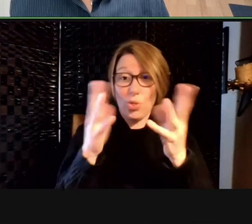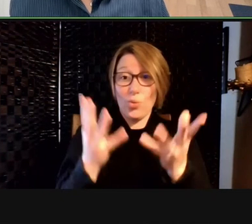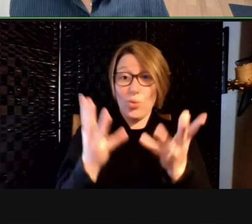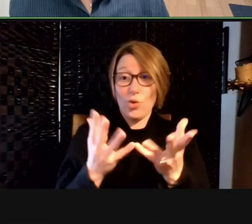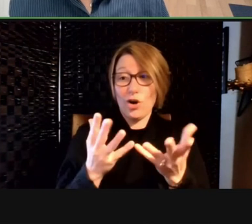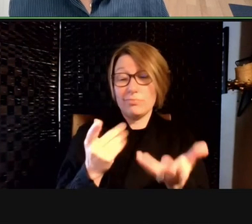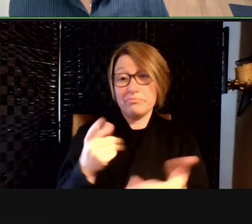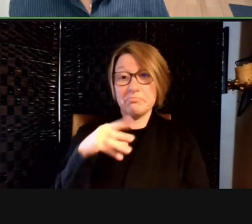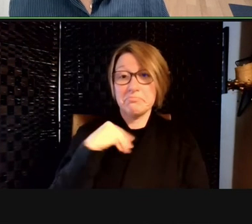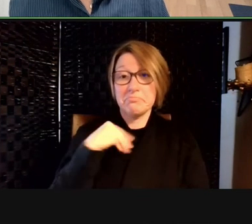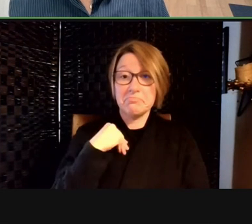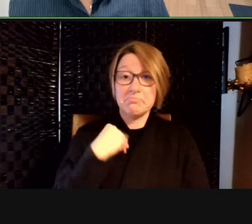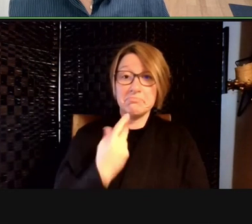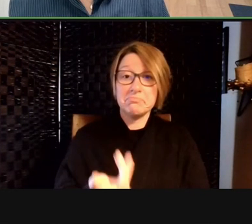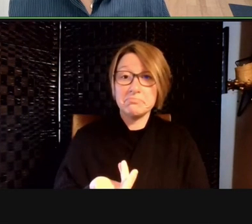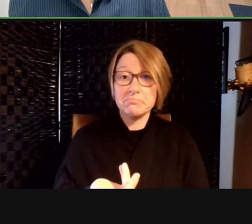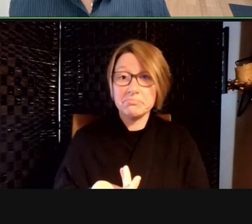socially acceptable.